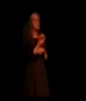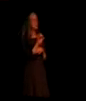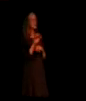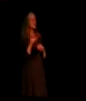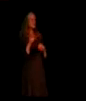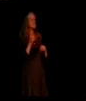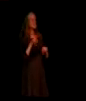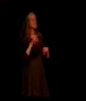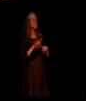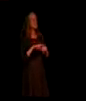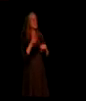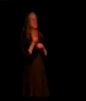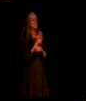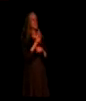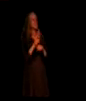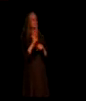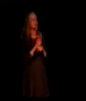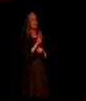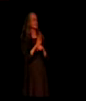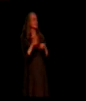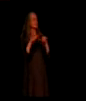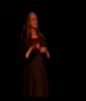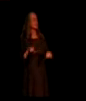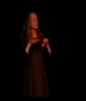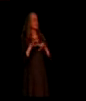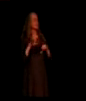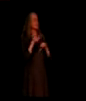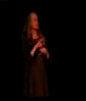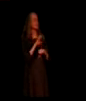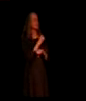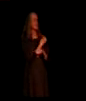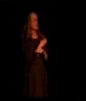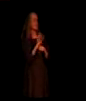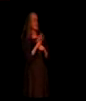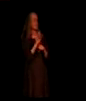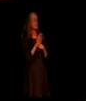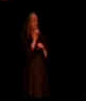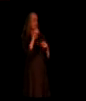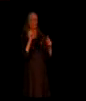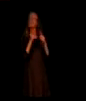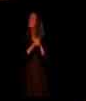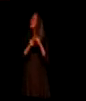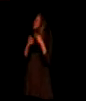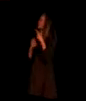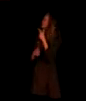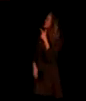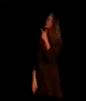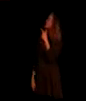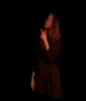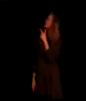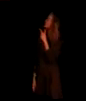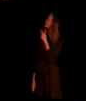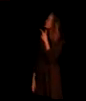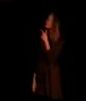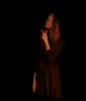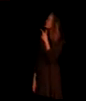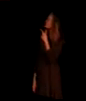usual if humanity makes no adjustments to energy use. And then this is a number of